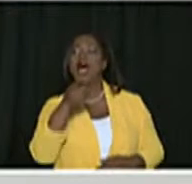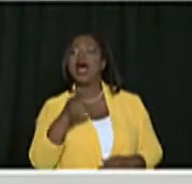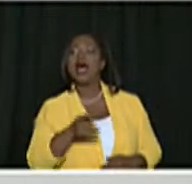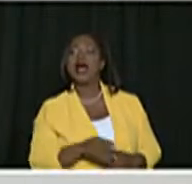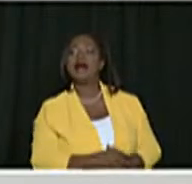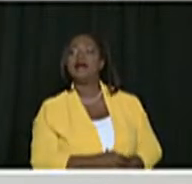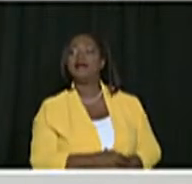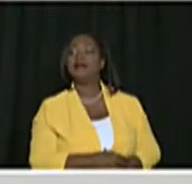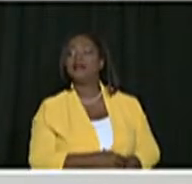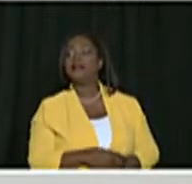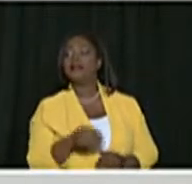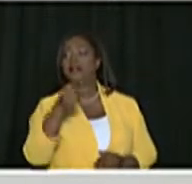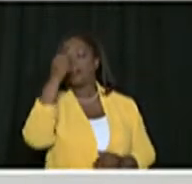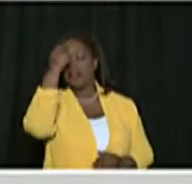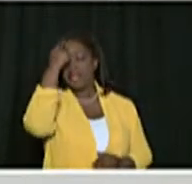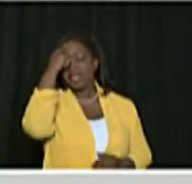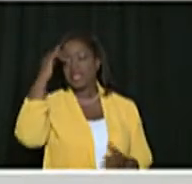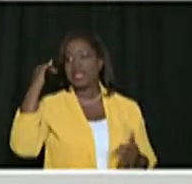Mr. Williams,